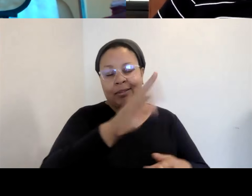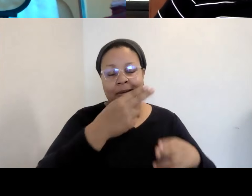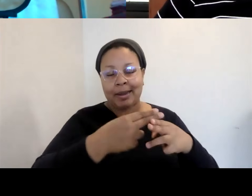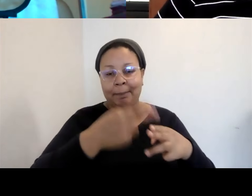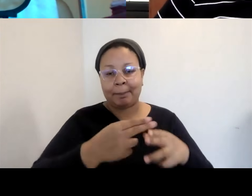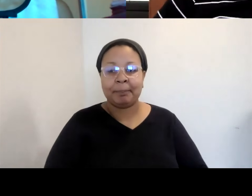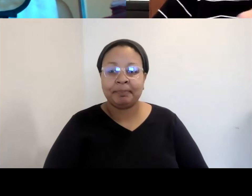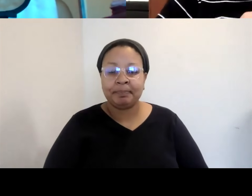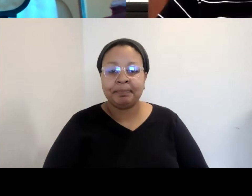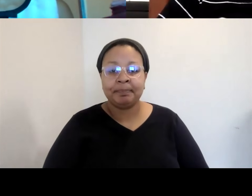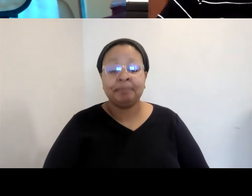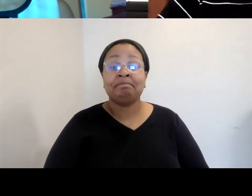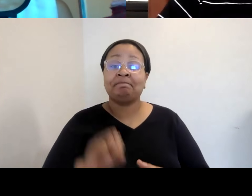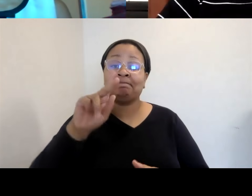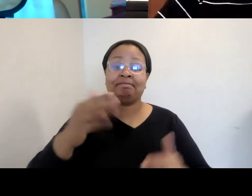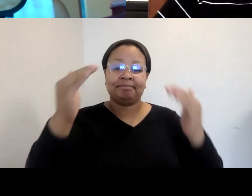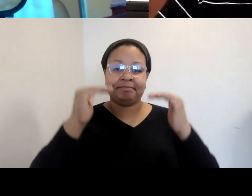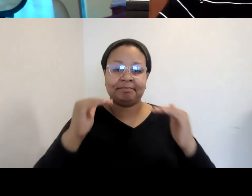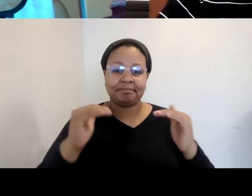Okay. And